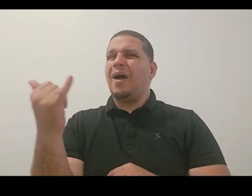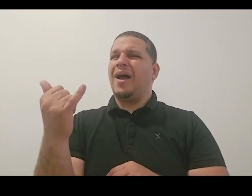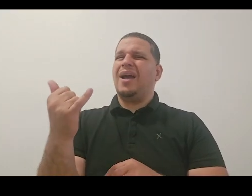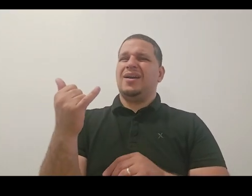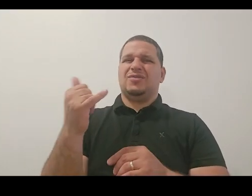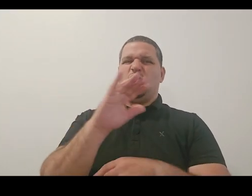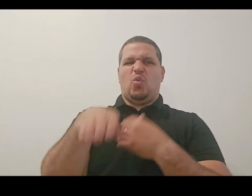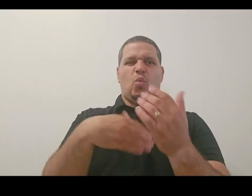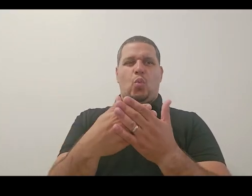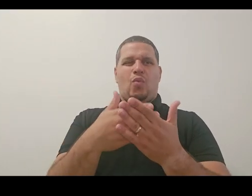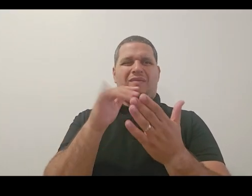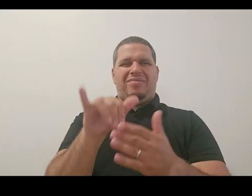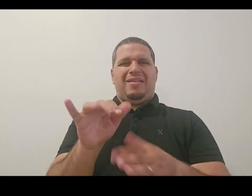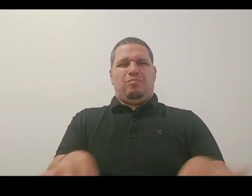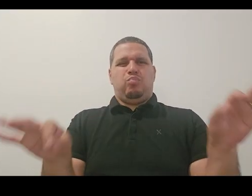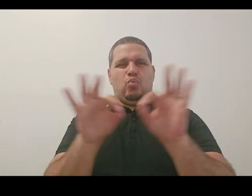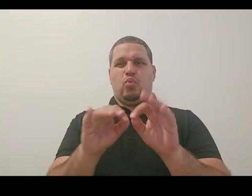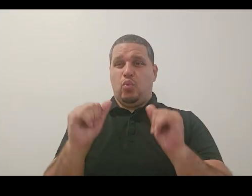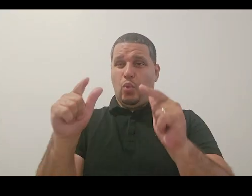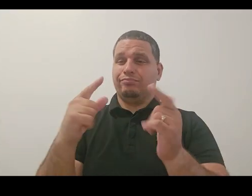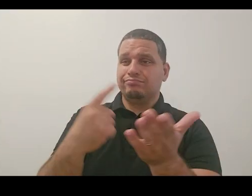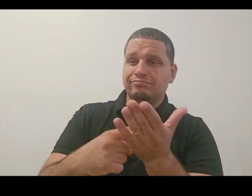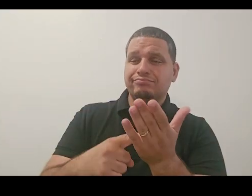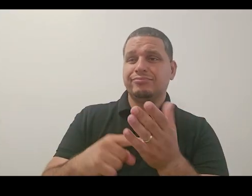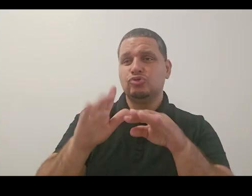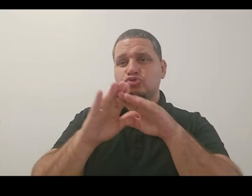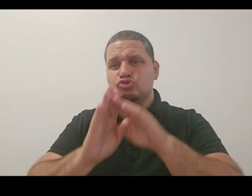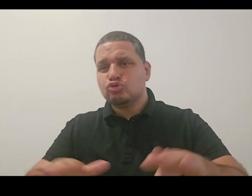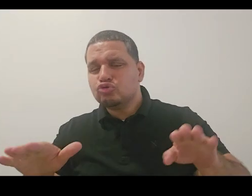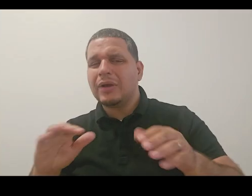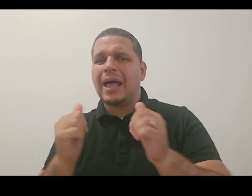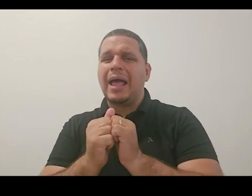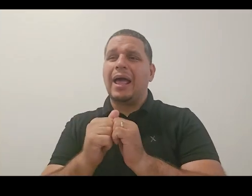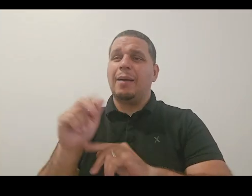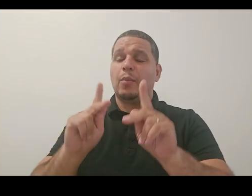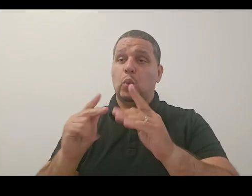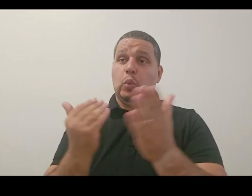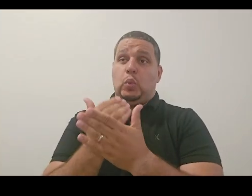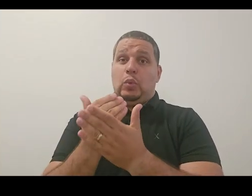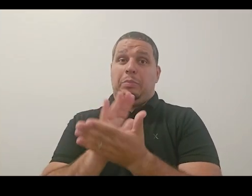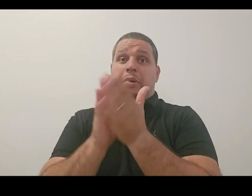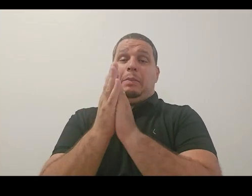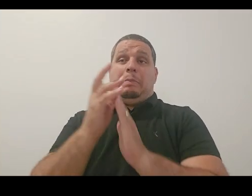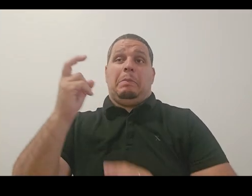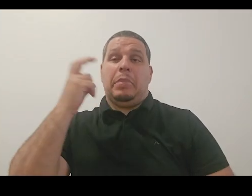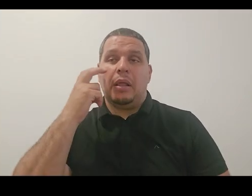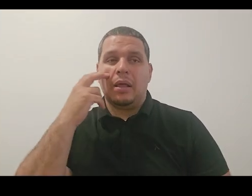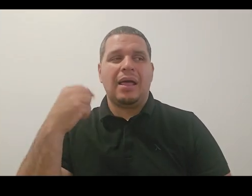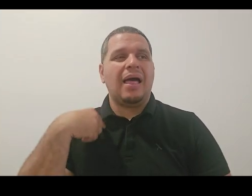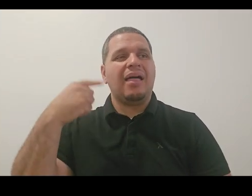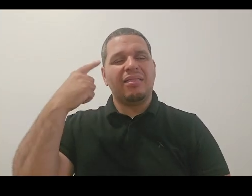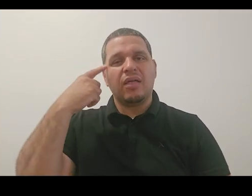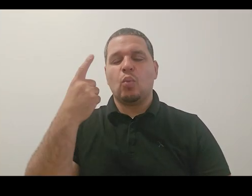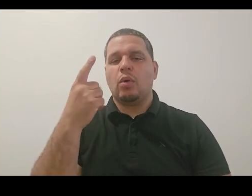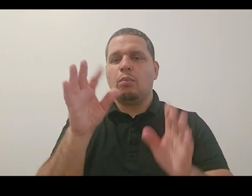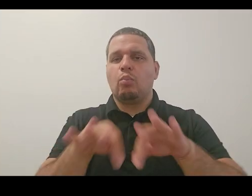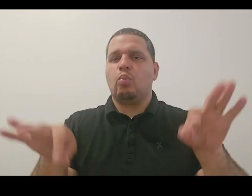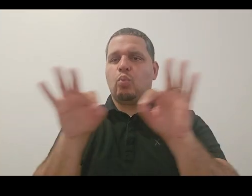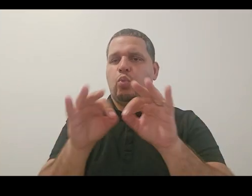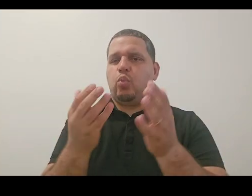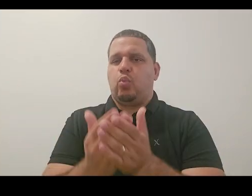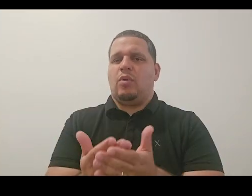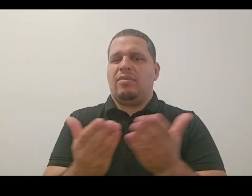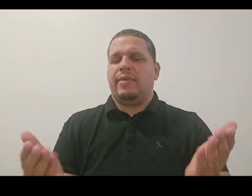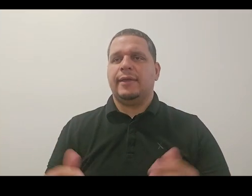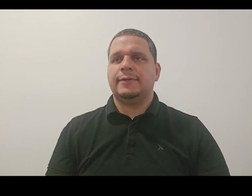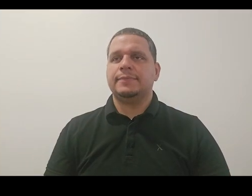why all of this matters. So much good stuff said here about kids and about people who are new to blindness. And I think one of